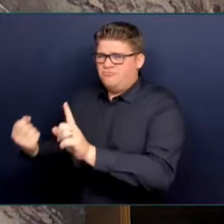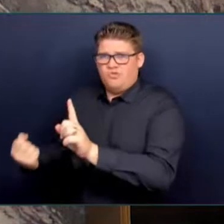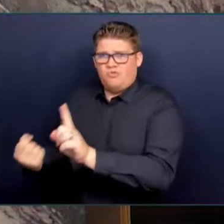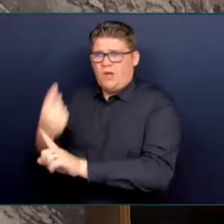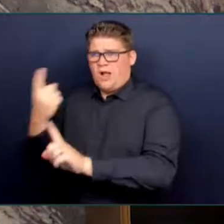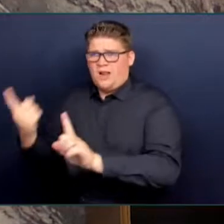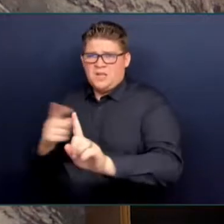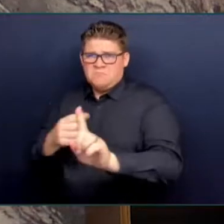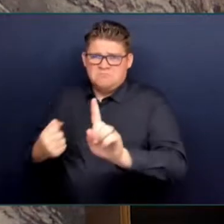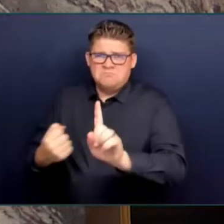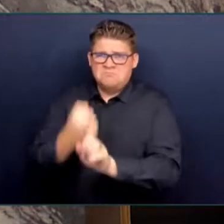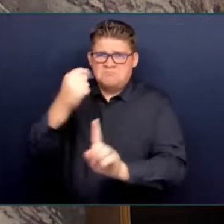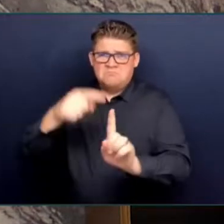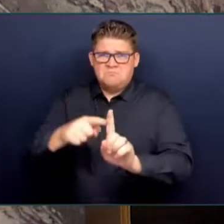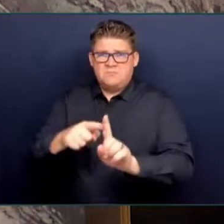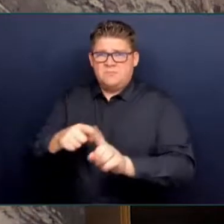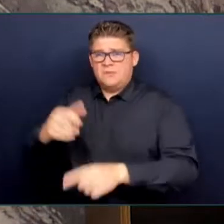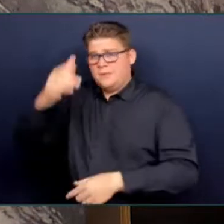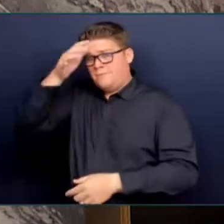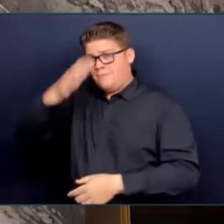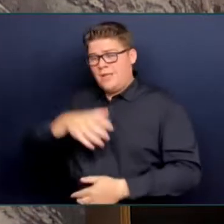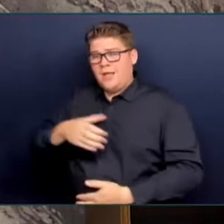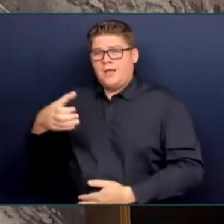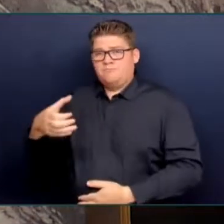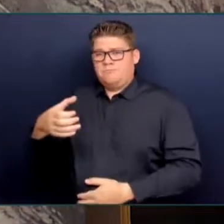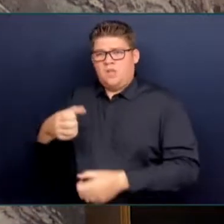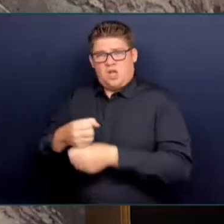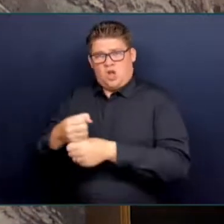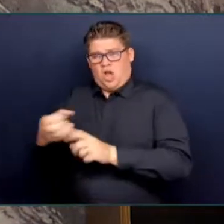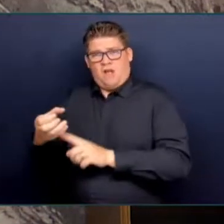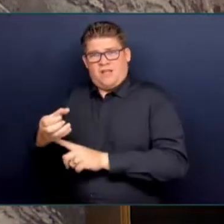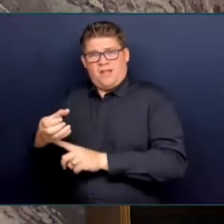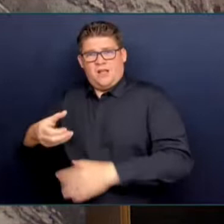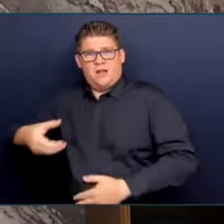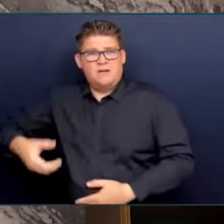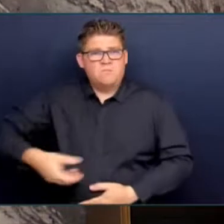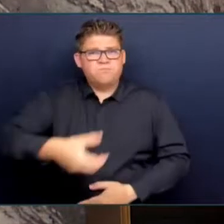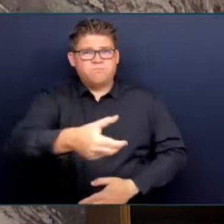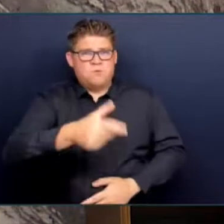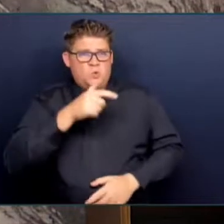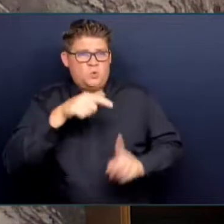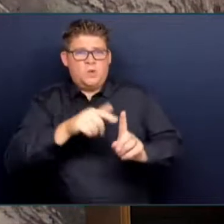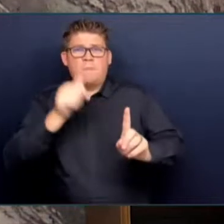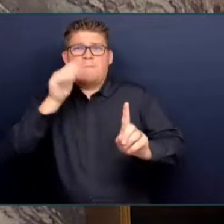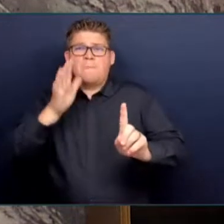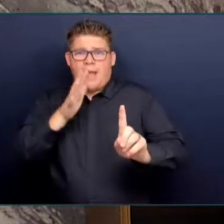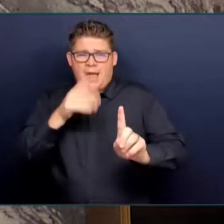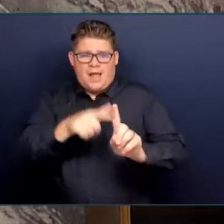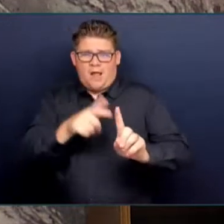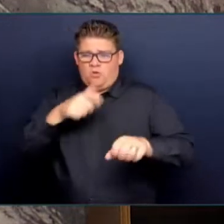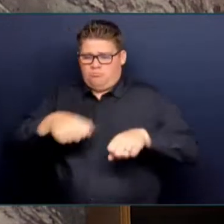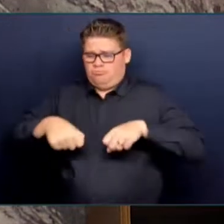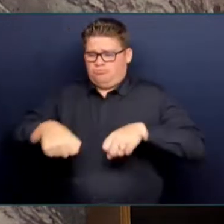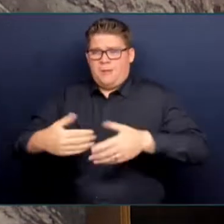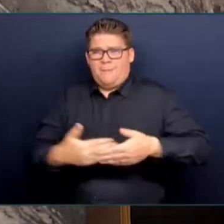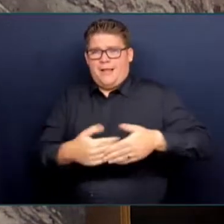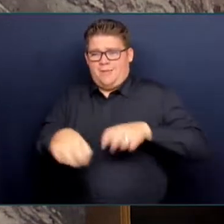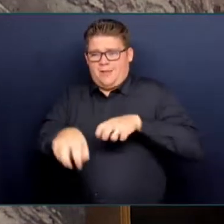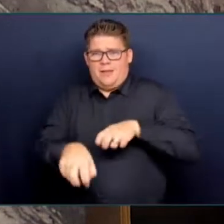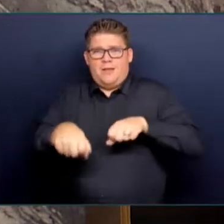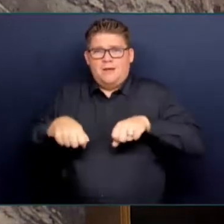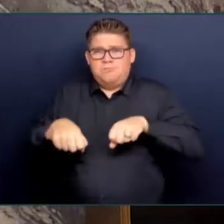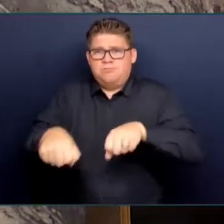mother and her baby in a stroller in downtown Victoria, a very short walking distance from this